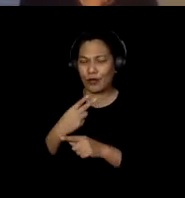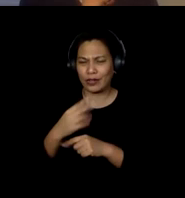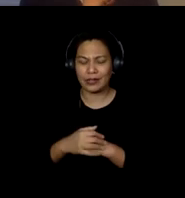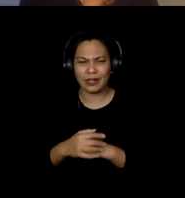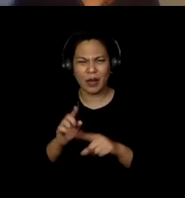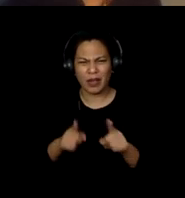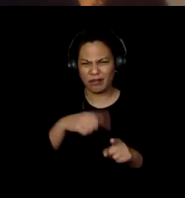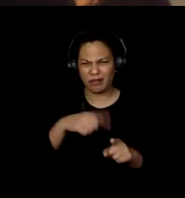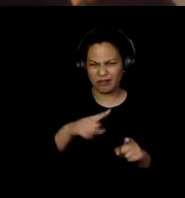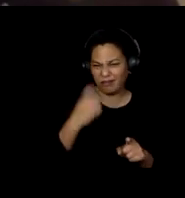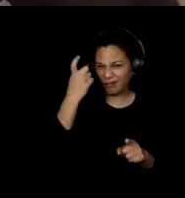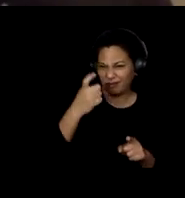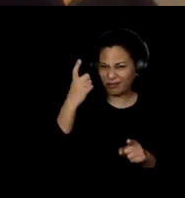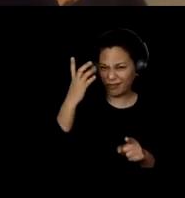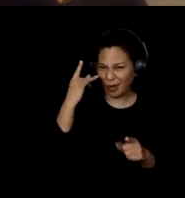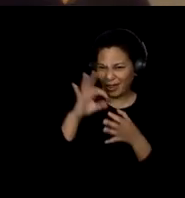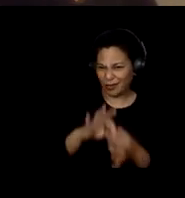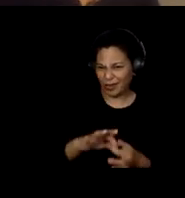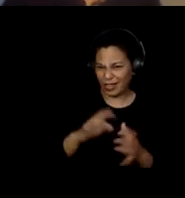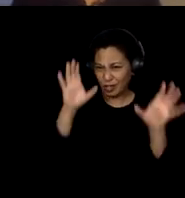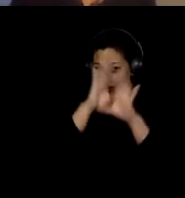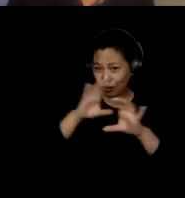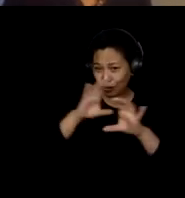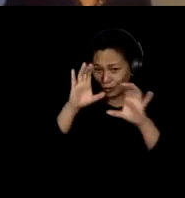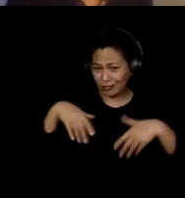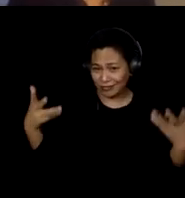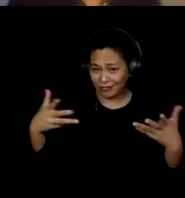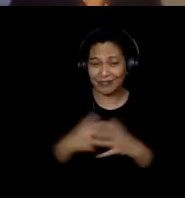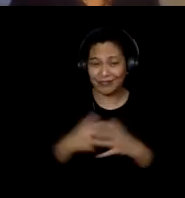this have to do with search? So